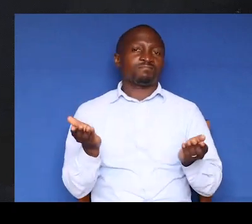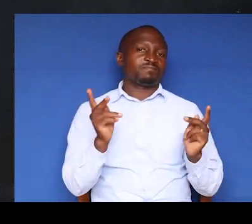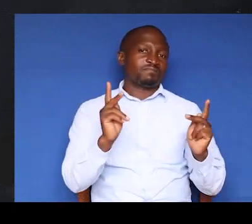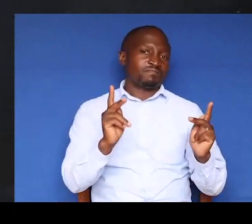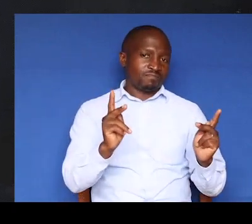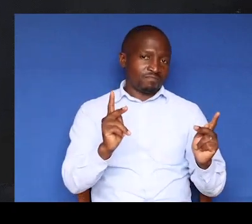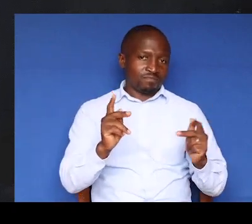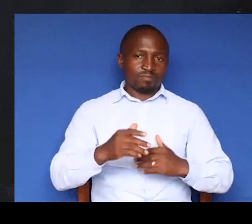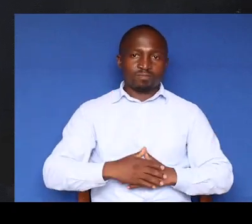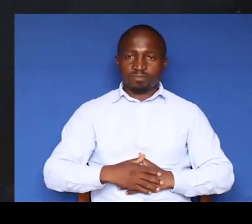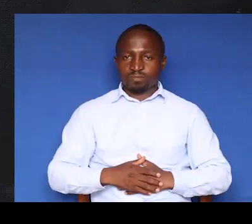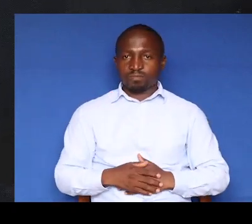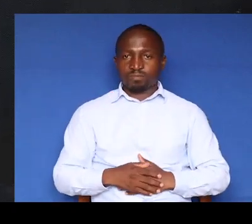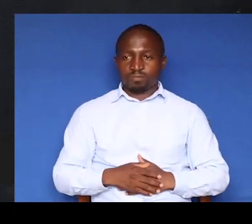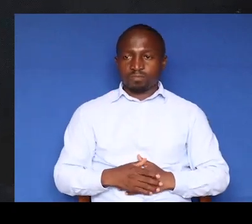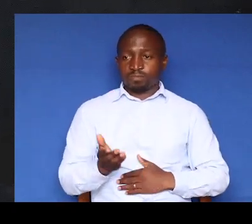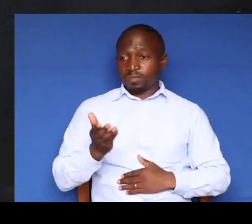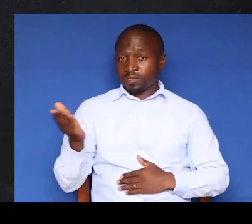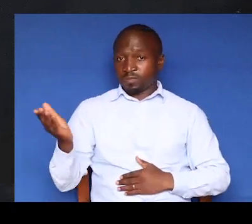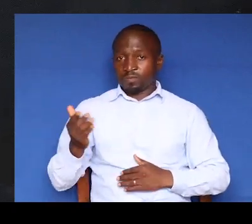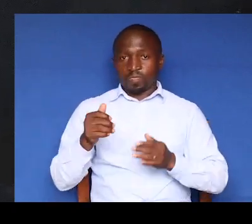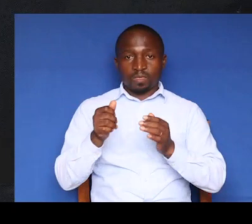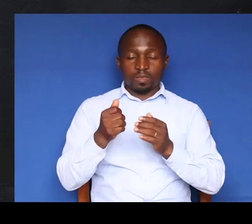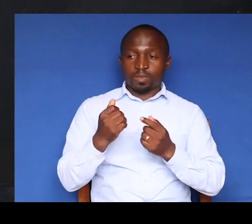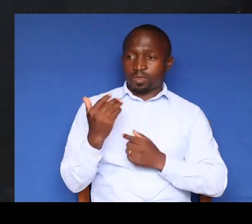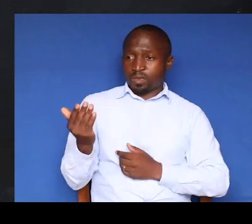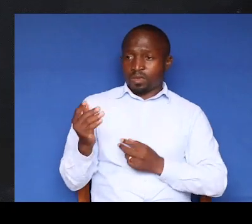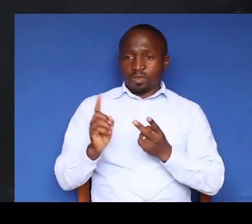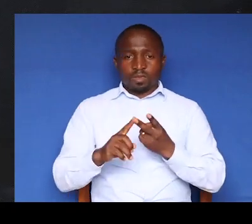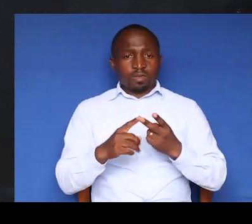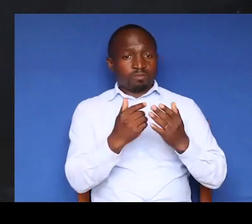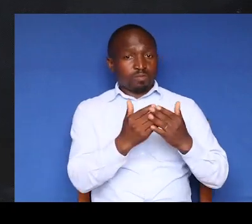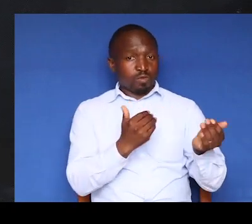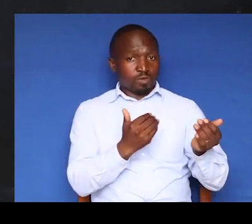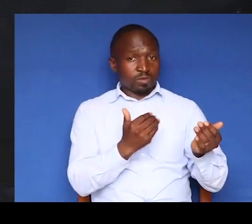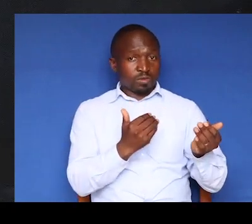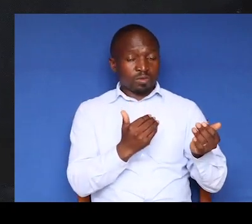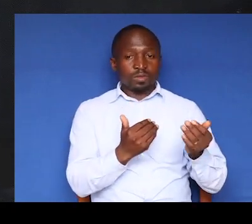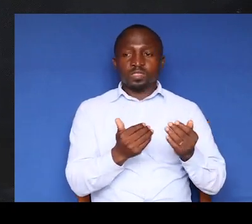passive. The rest are passive as used to influence,